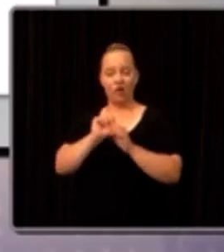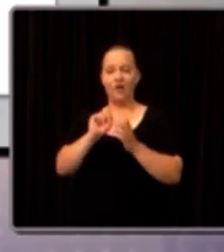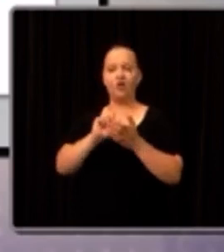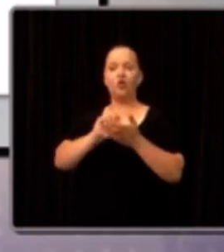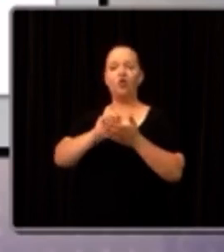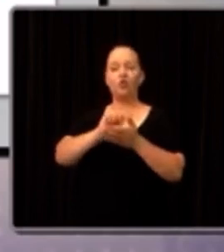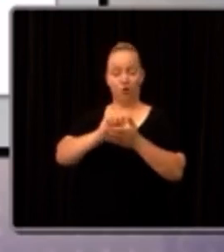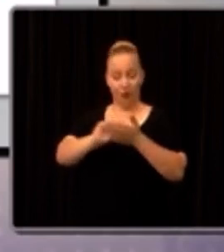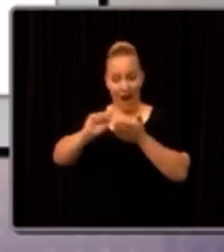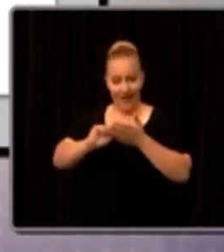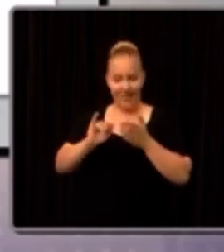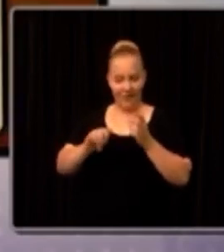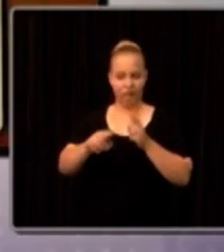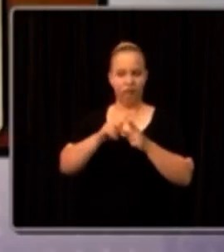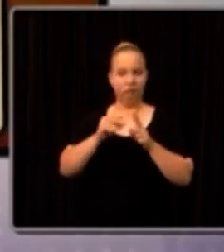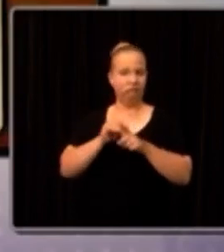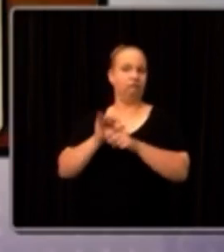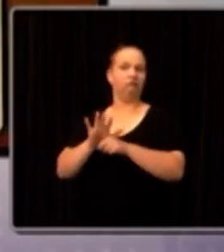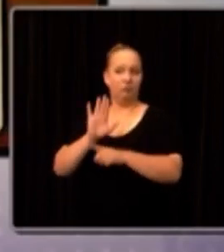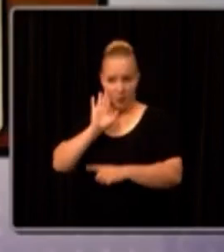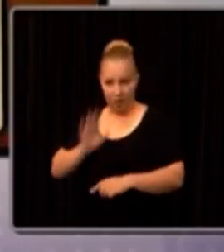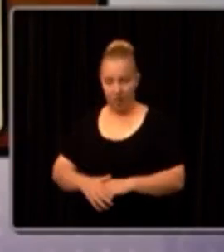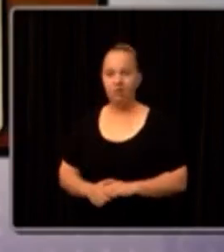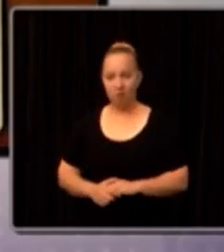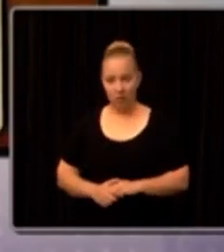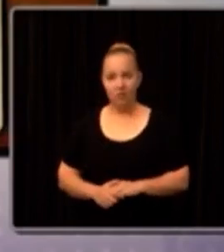effects. Okay.